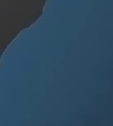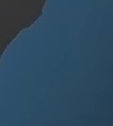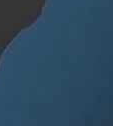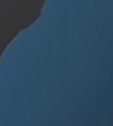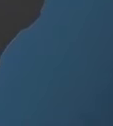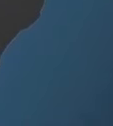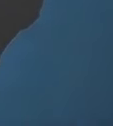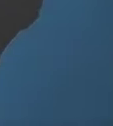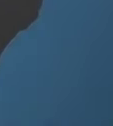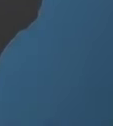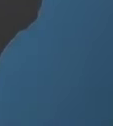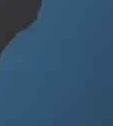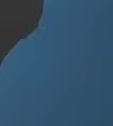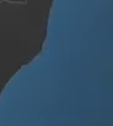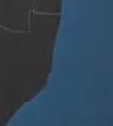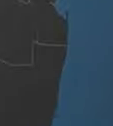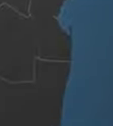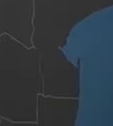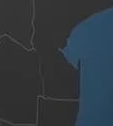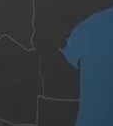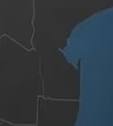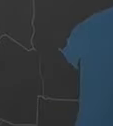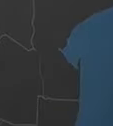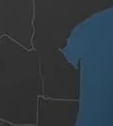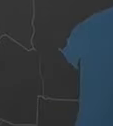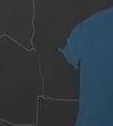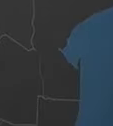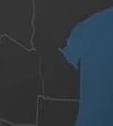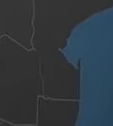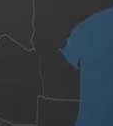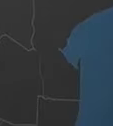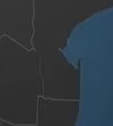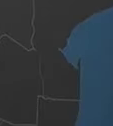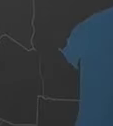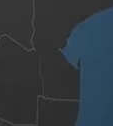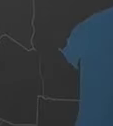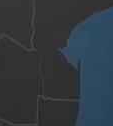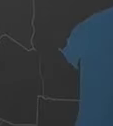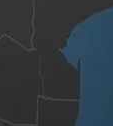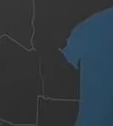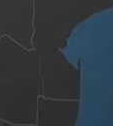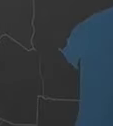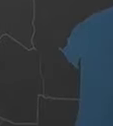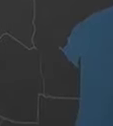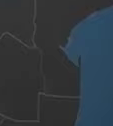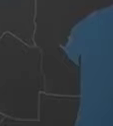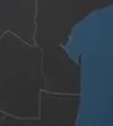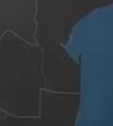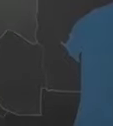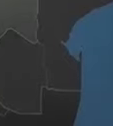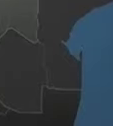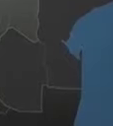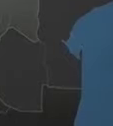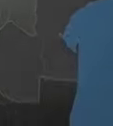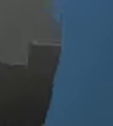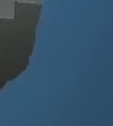your area as well. And finally into Gauteng, we're going to have partly cloudy skies, but no rain expected, and it is going to be a cooler day over the